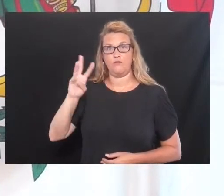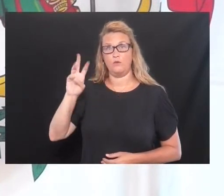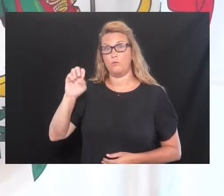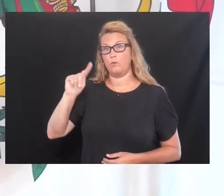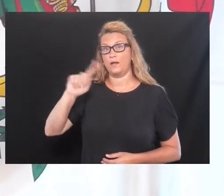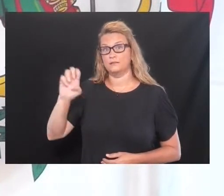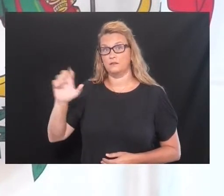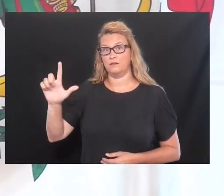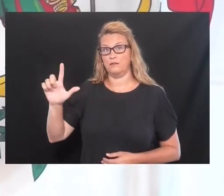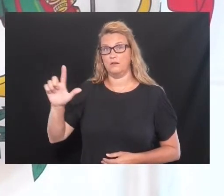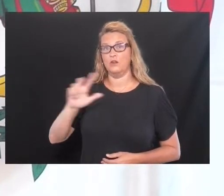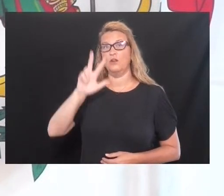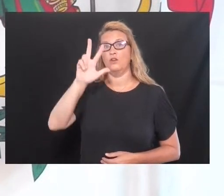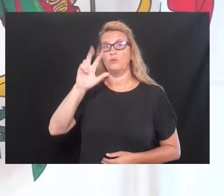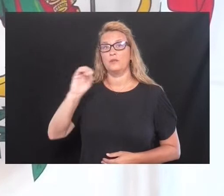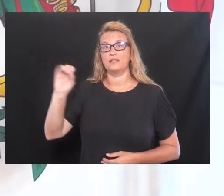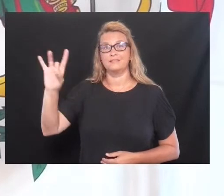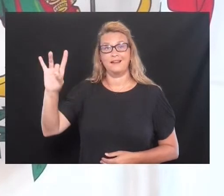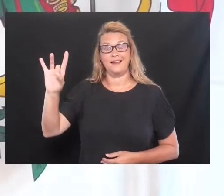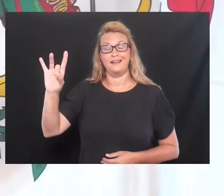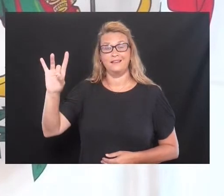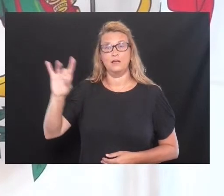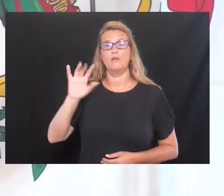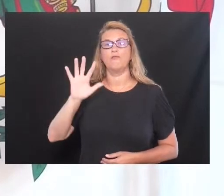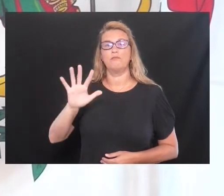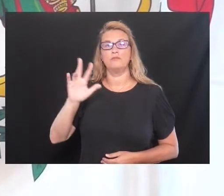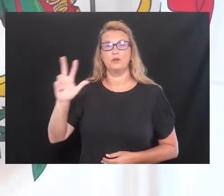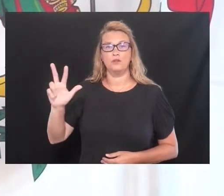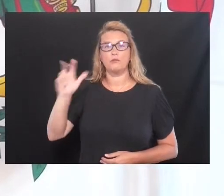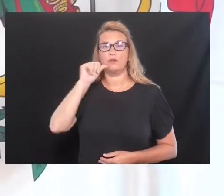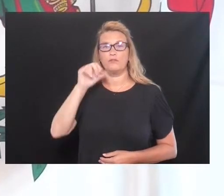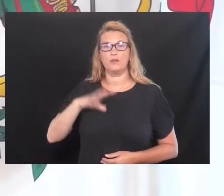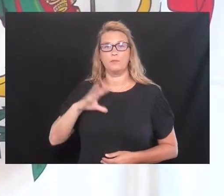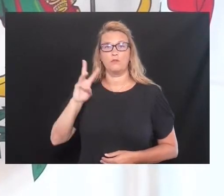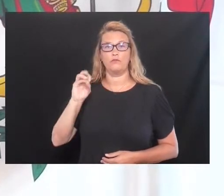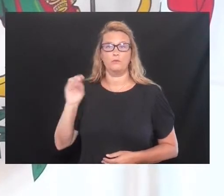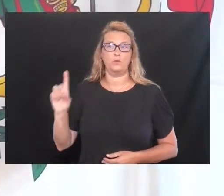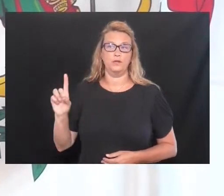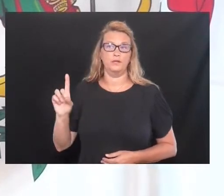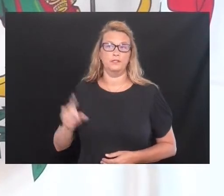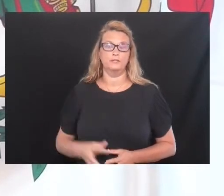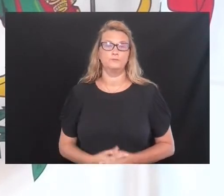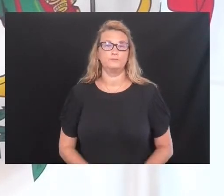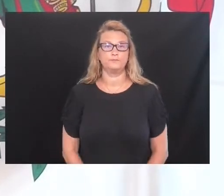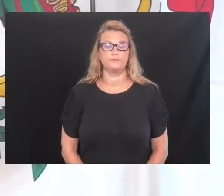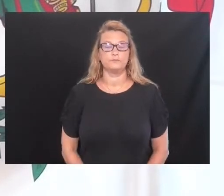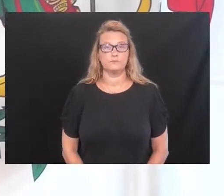And the 3,008th death is a 53-year-old female from Wood County.